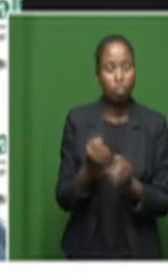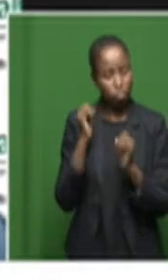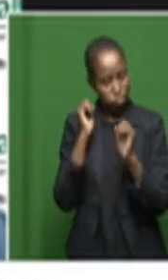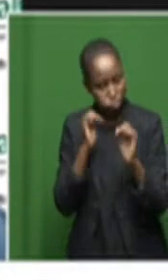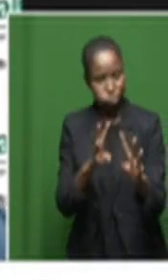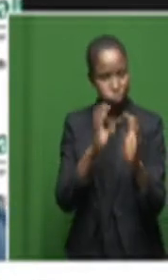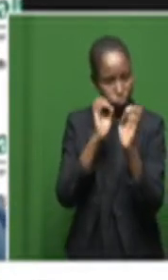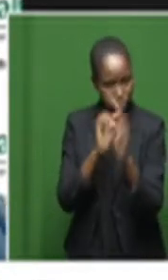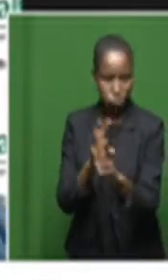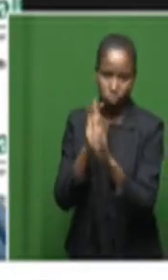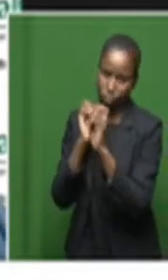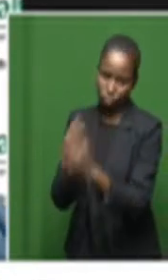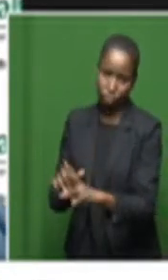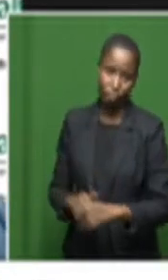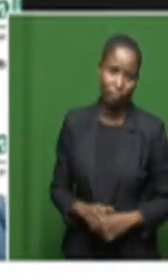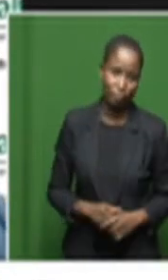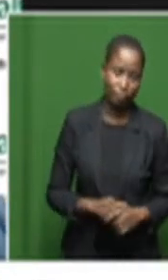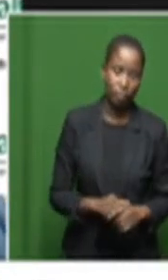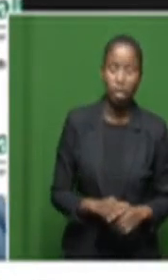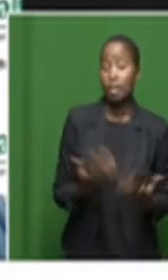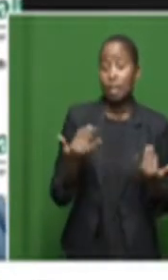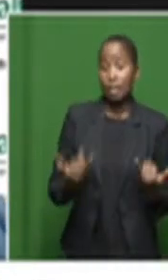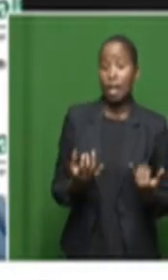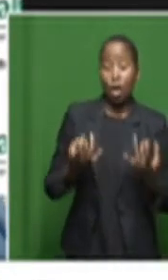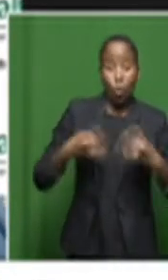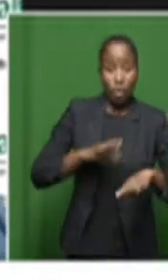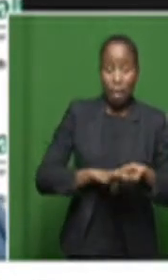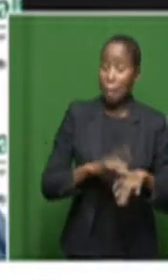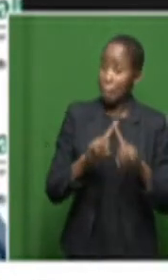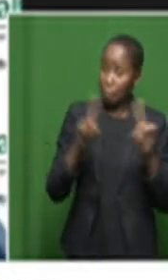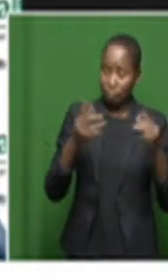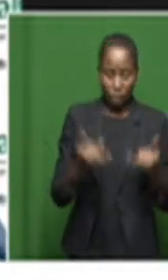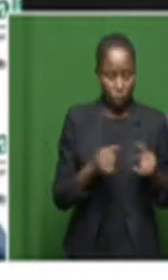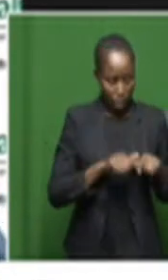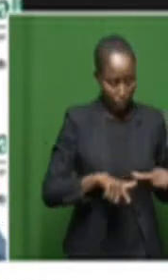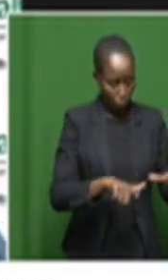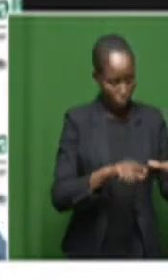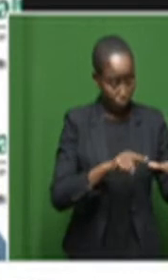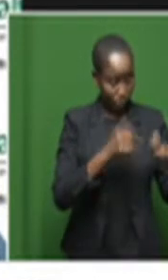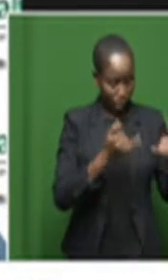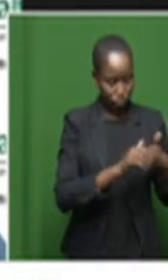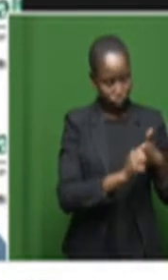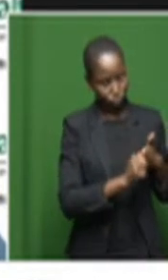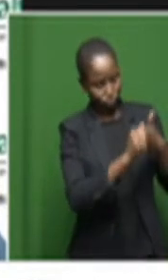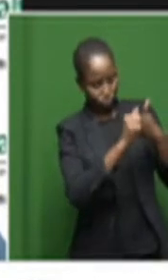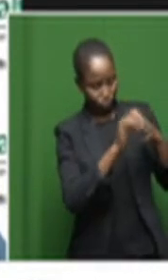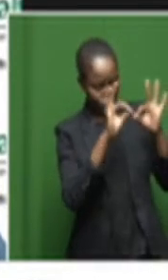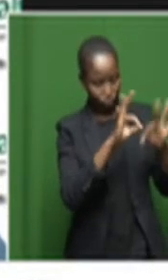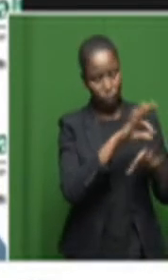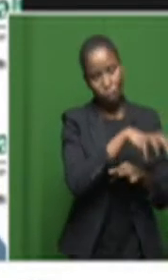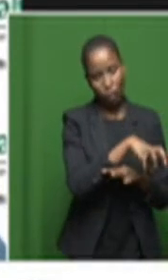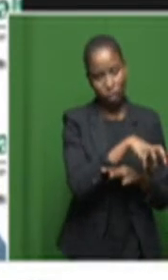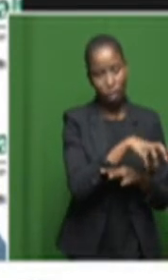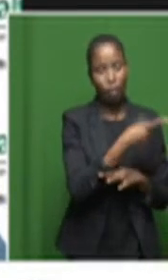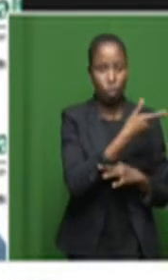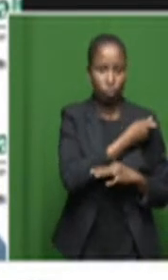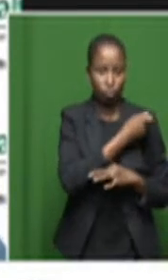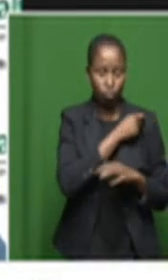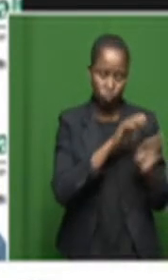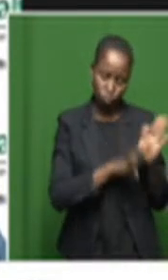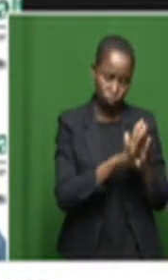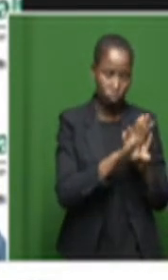numbers. Without wasting any time, Limpopo is one of the leading provinces as far as vaccination registration is